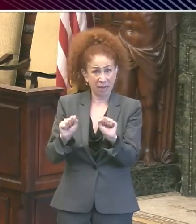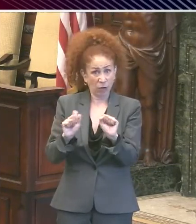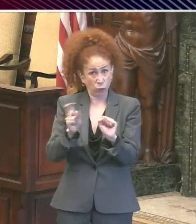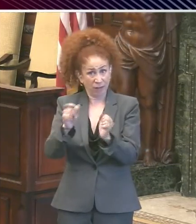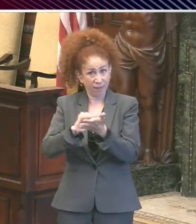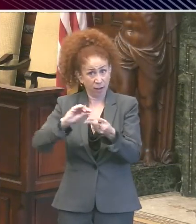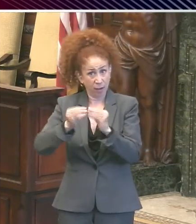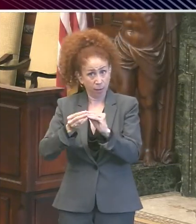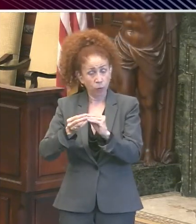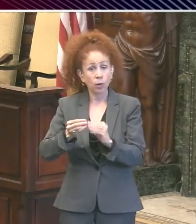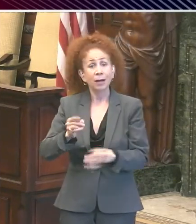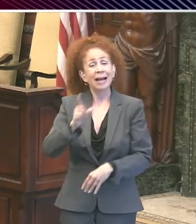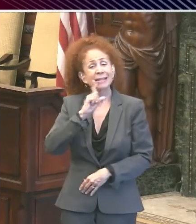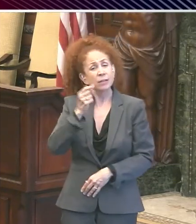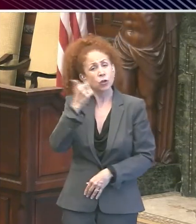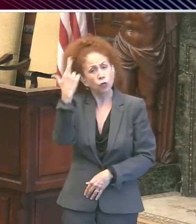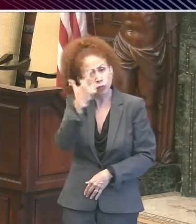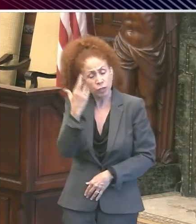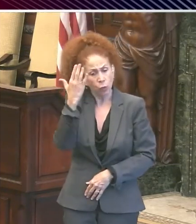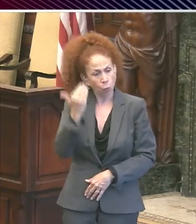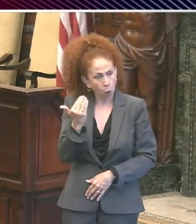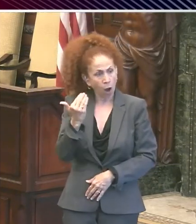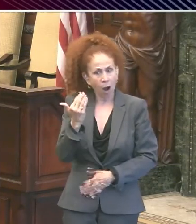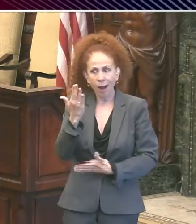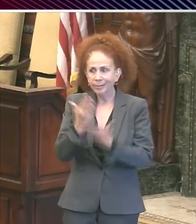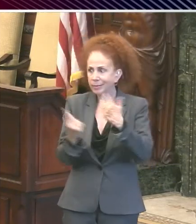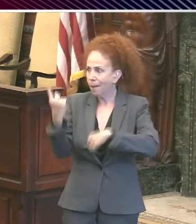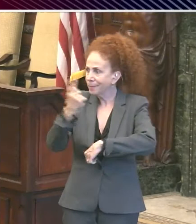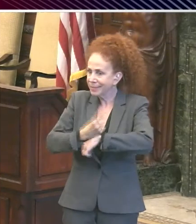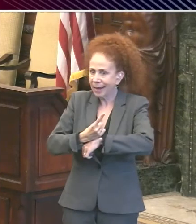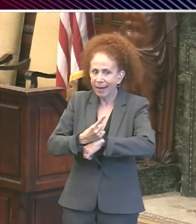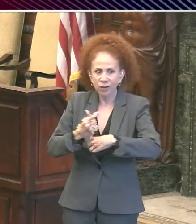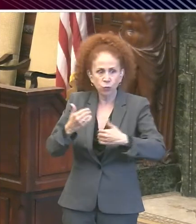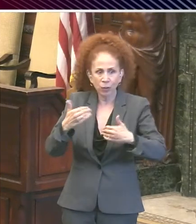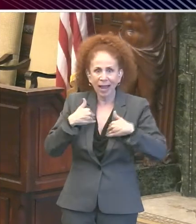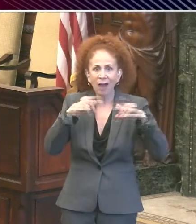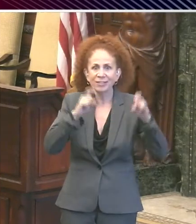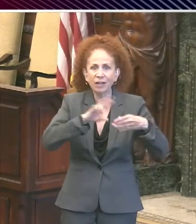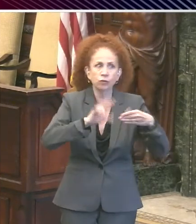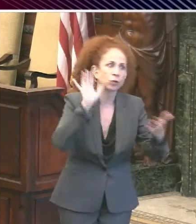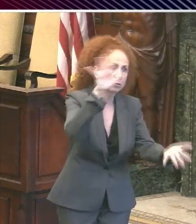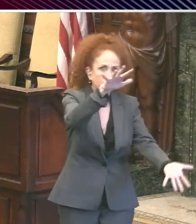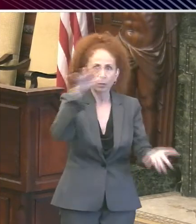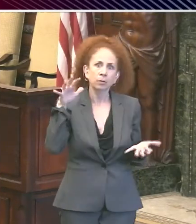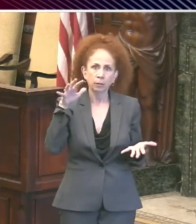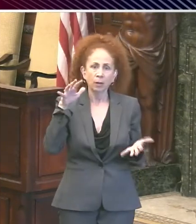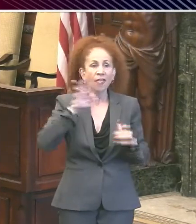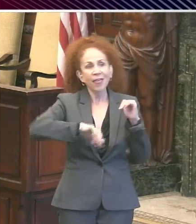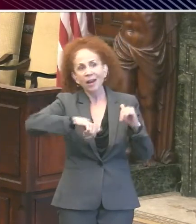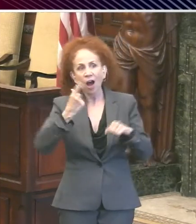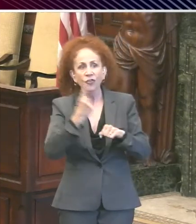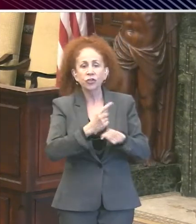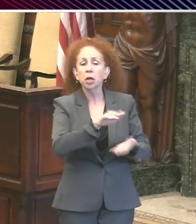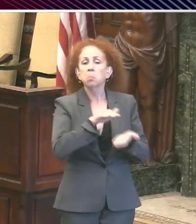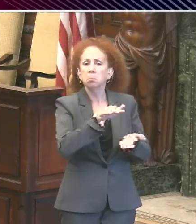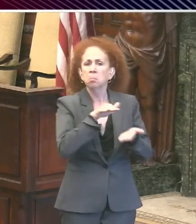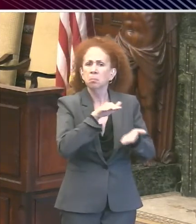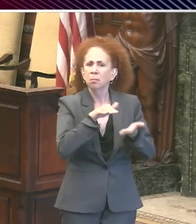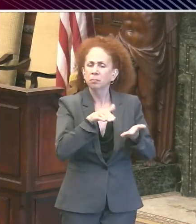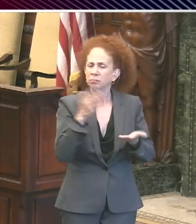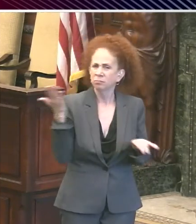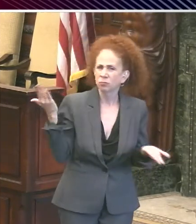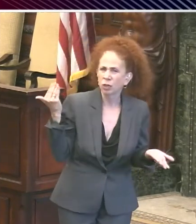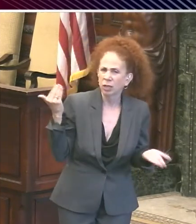that? And is there a reason for some of these days where we have a major jump of tests comparatively to other days where we see a